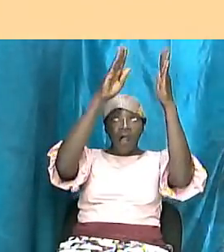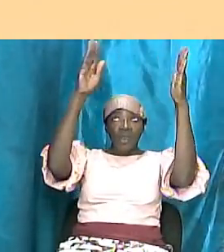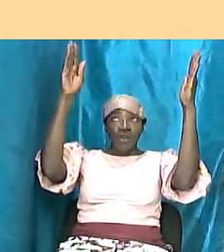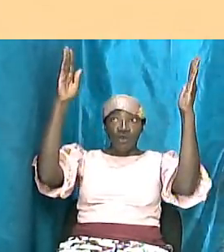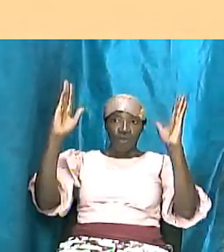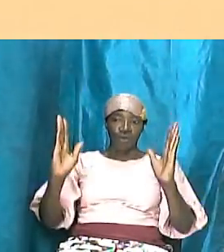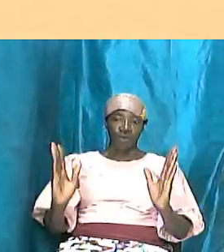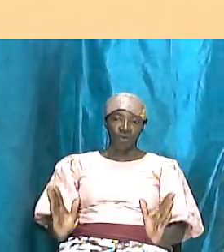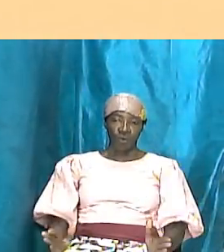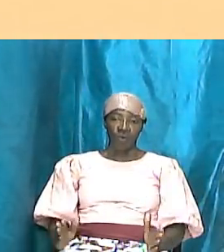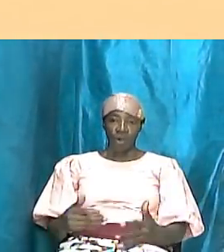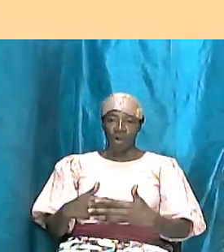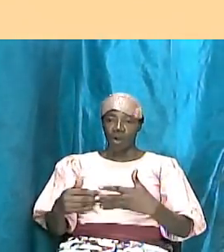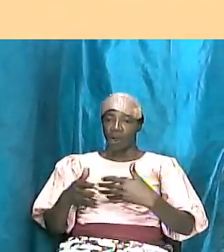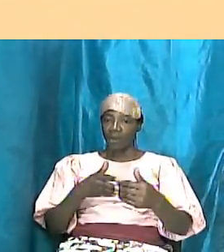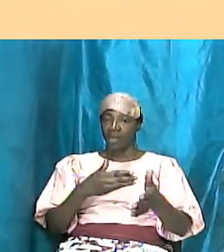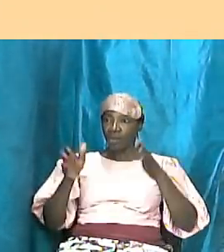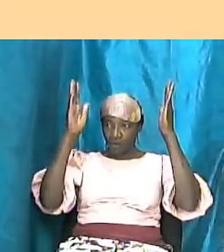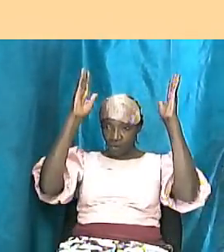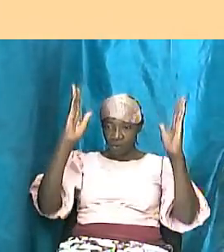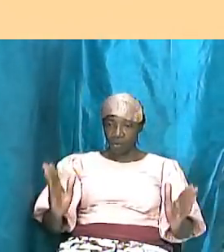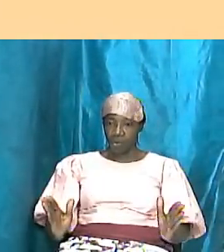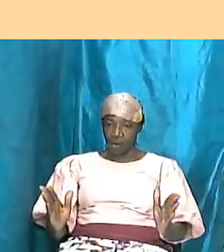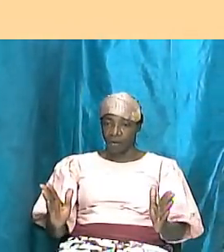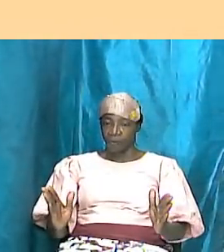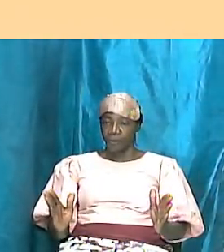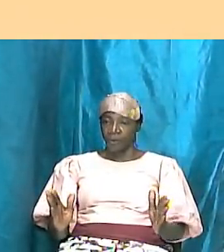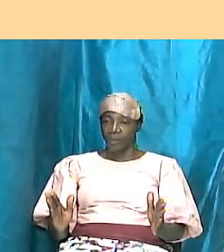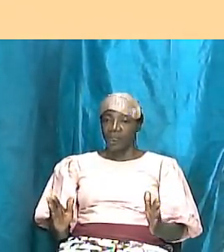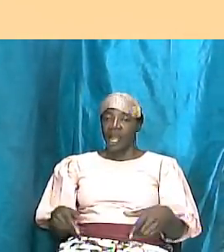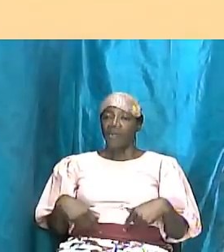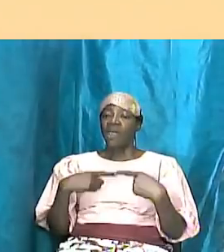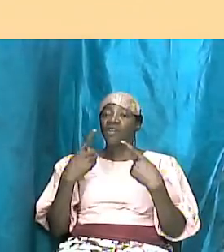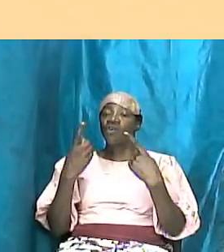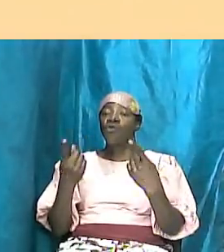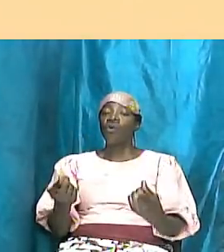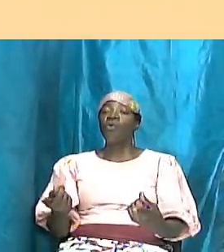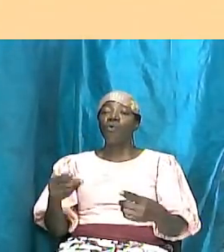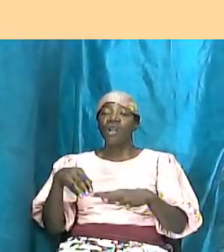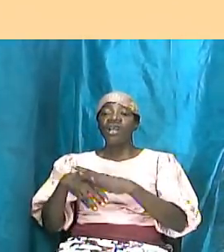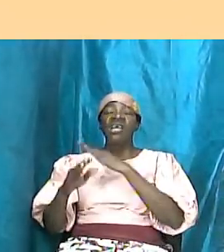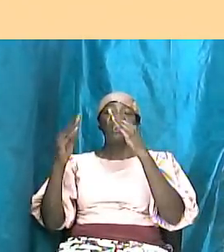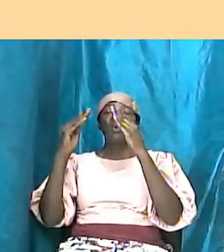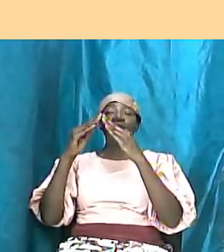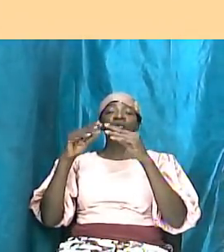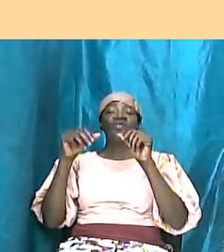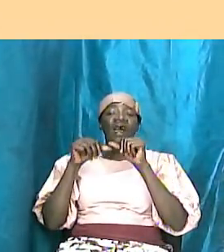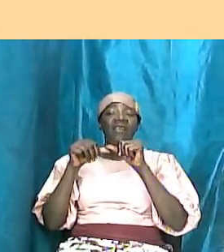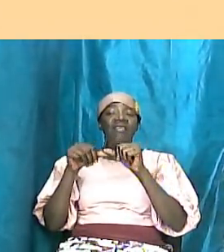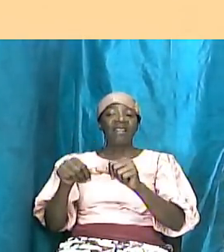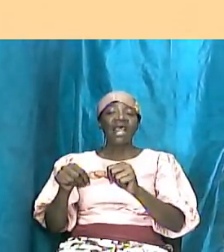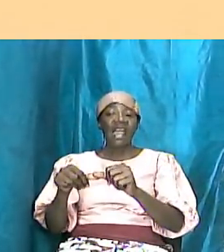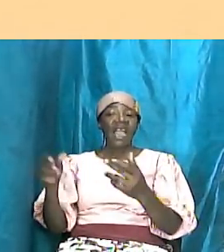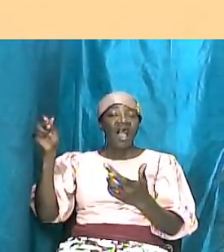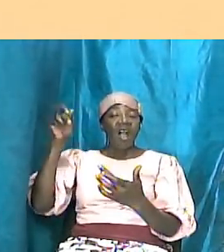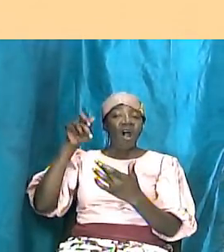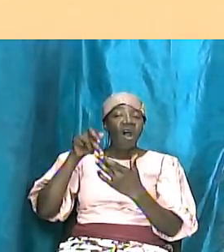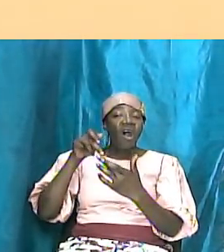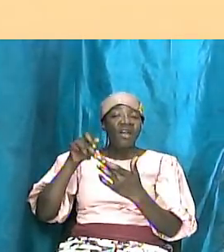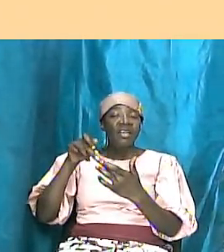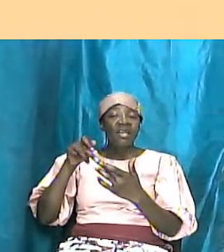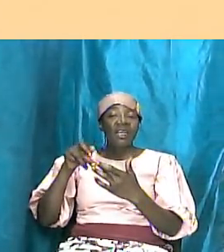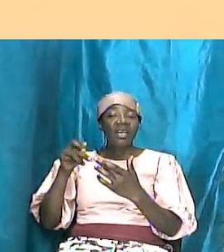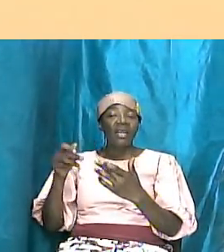night. And they went into their houses, and they were to stay there until when?